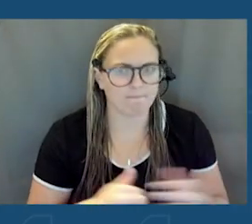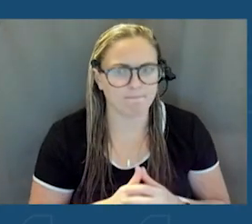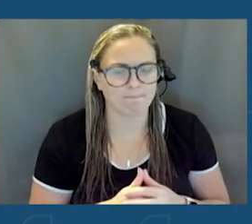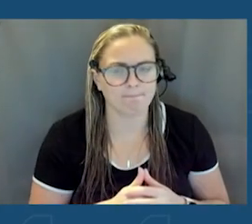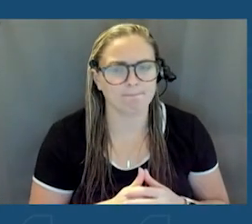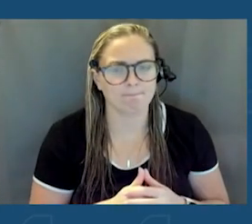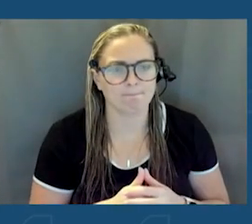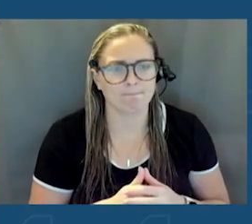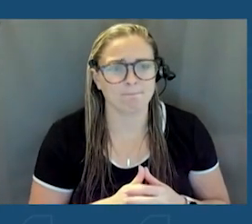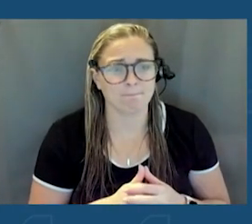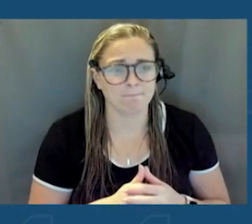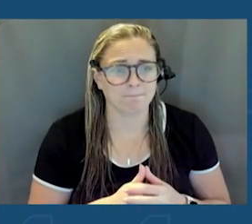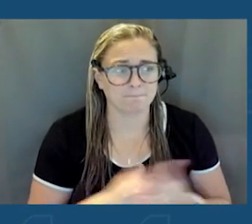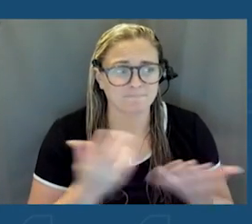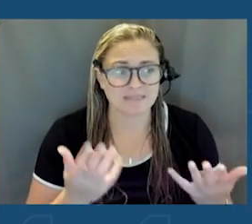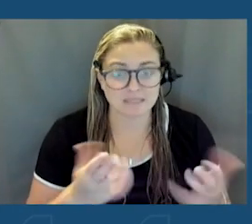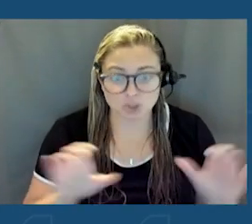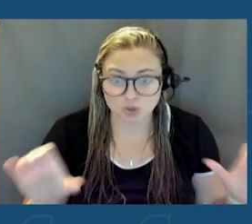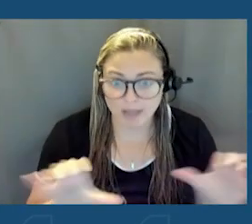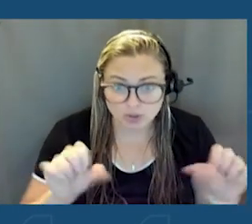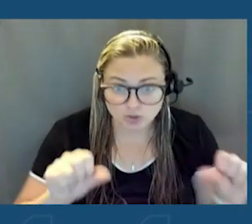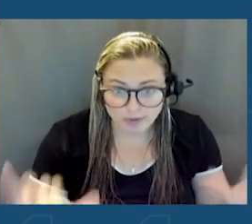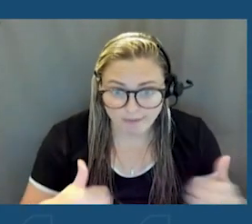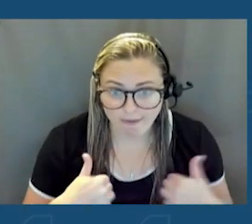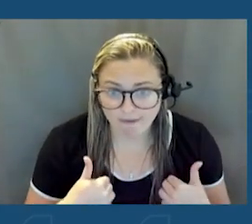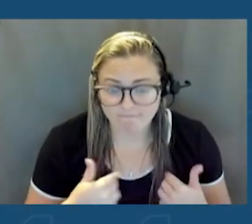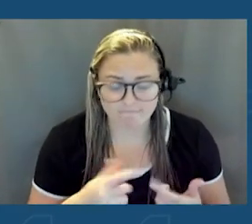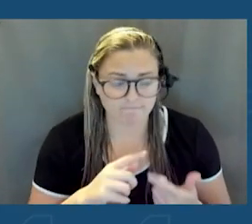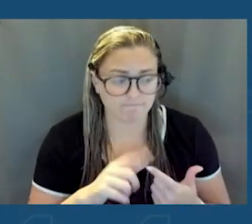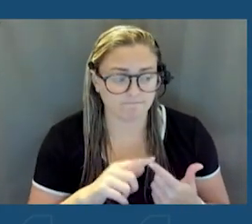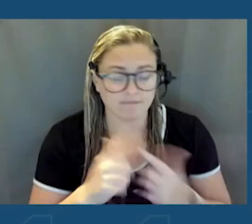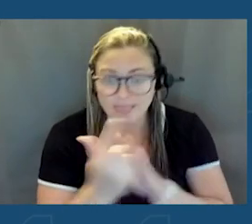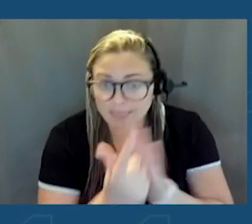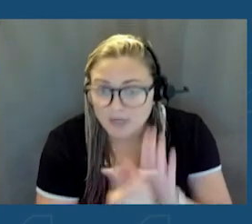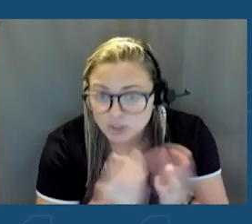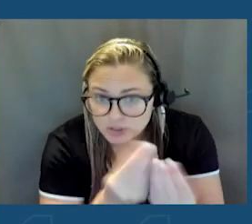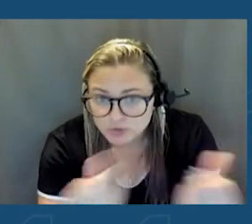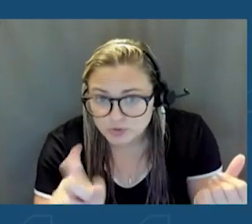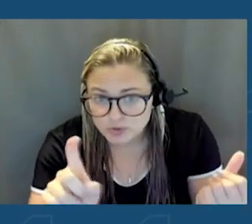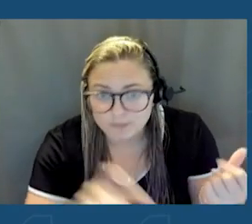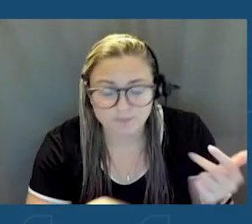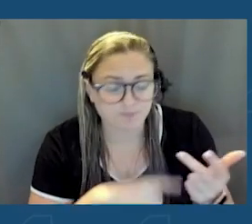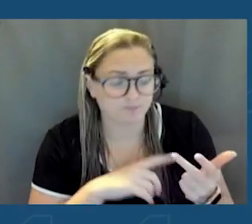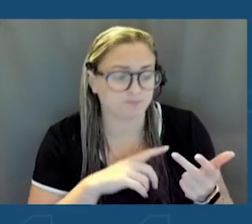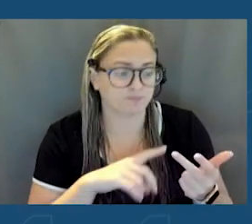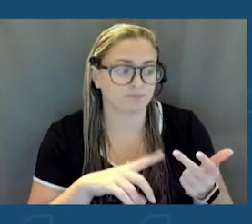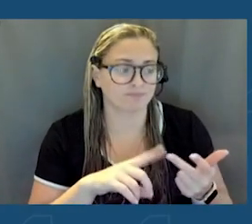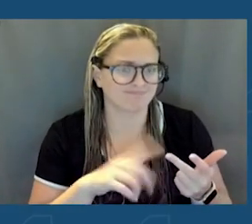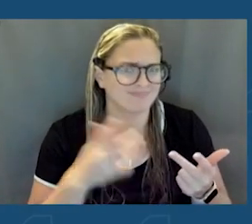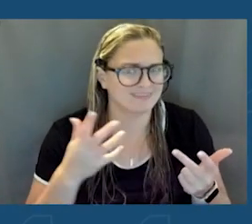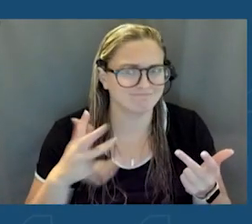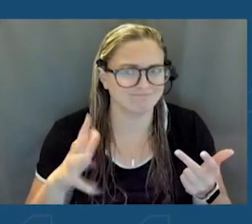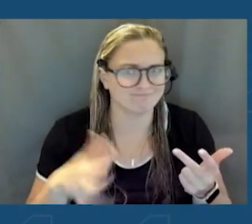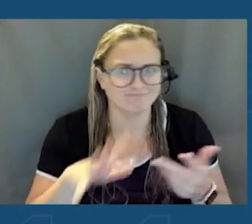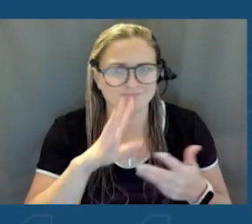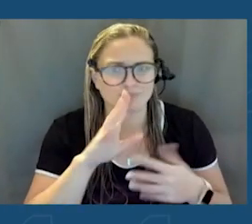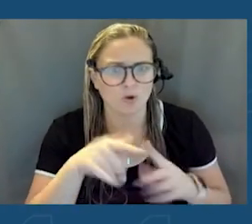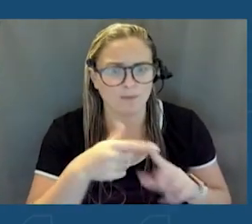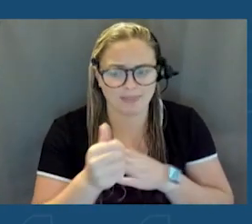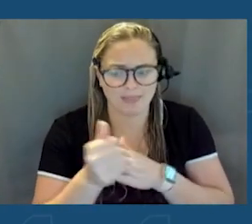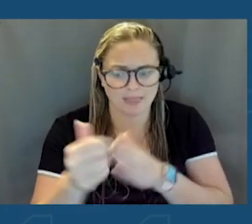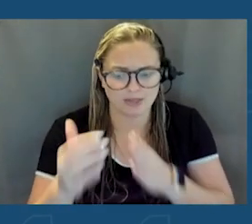there executive action that can be taken? Is there a legislative solution? And I've already talked to the leaders